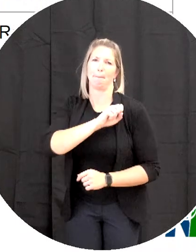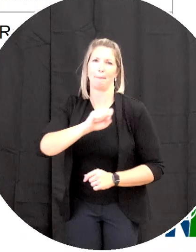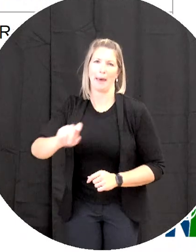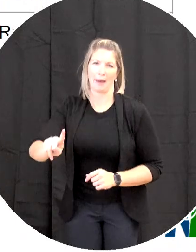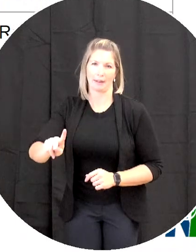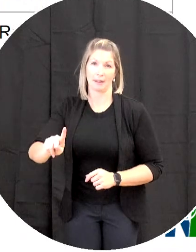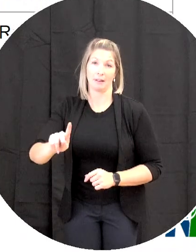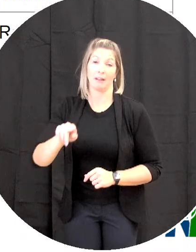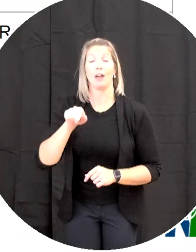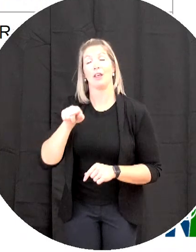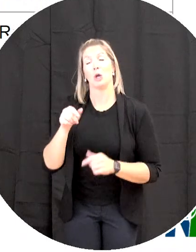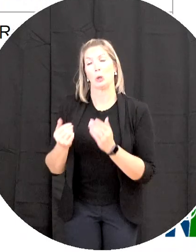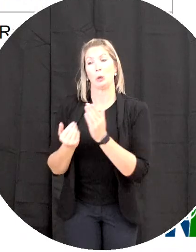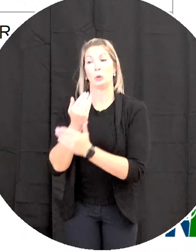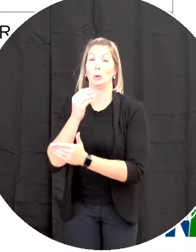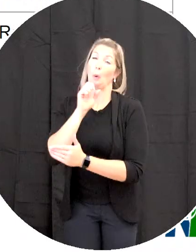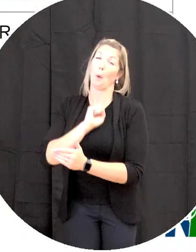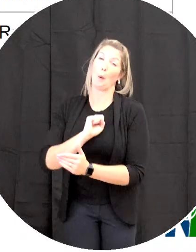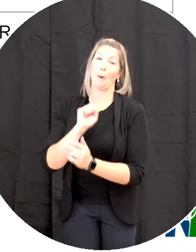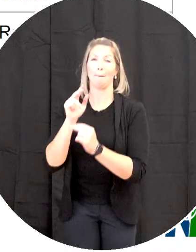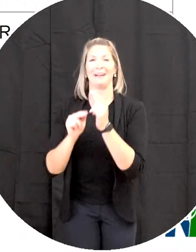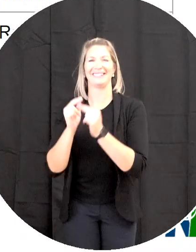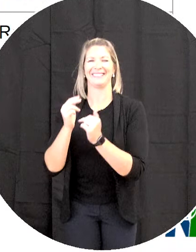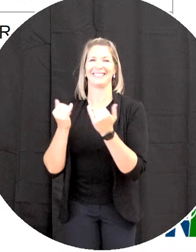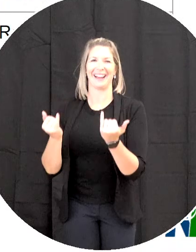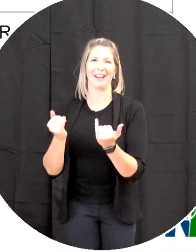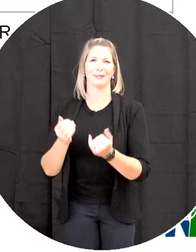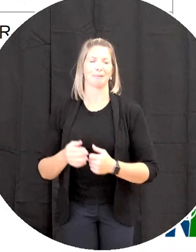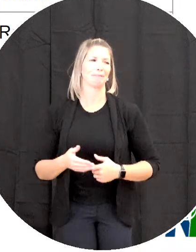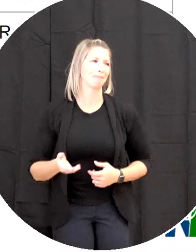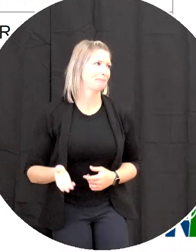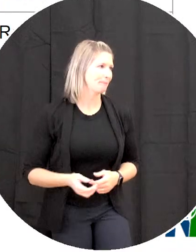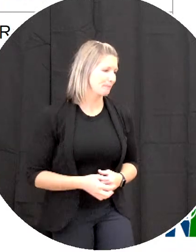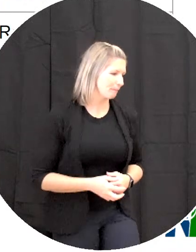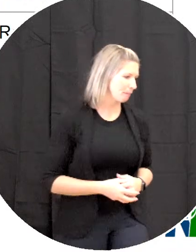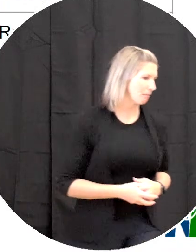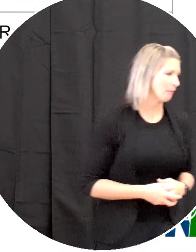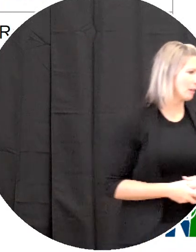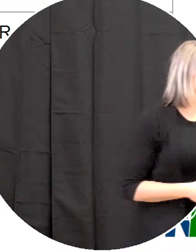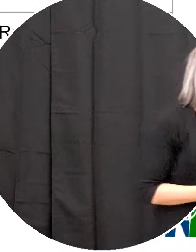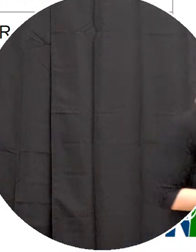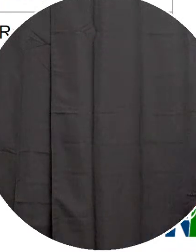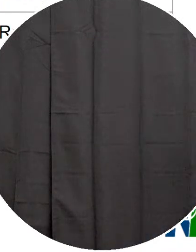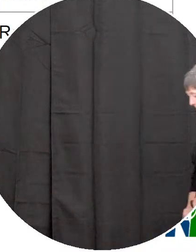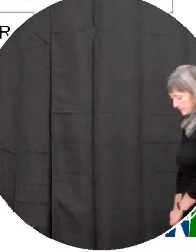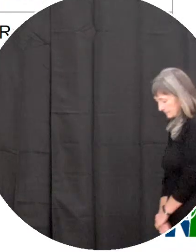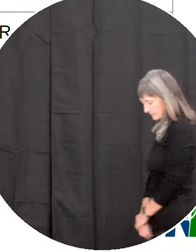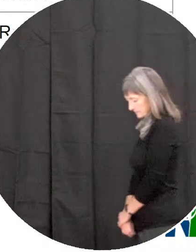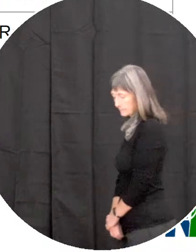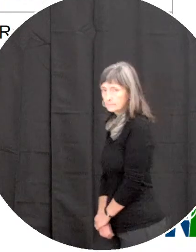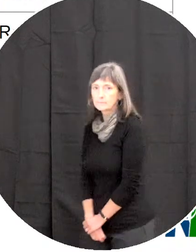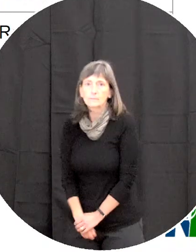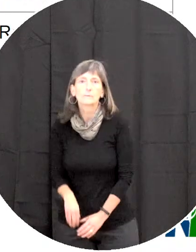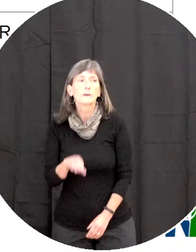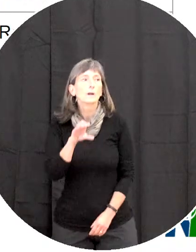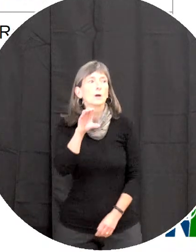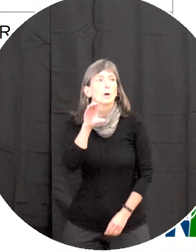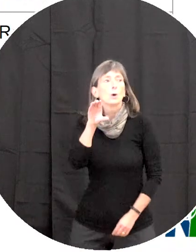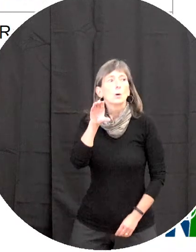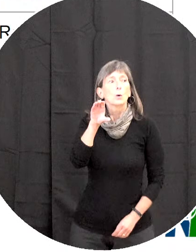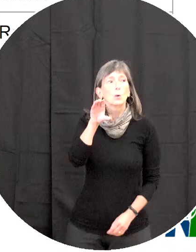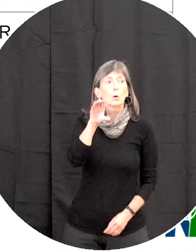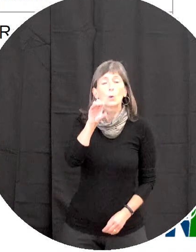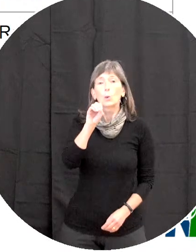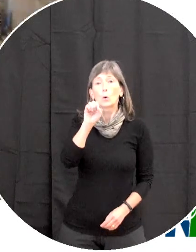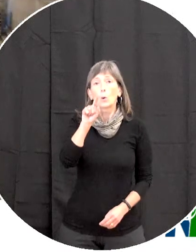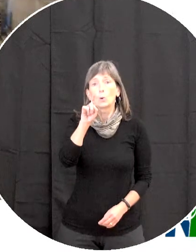new old building. In terms of Coley's Point, the school is anticipated to be ready to open in